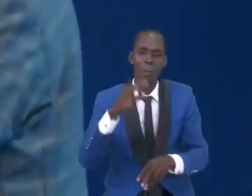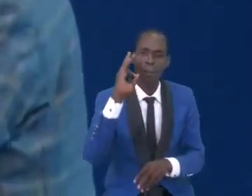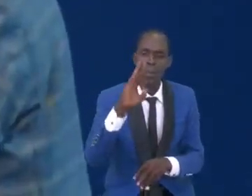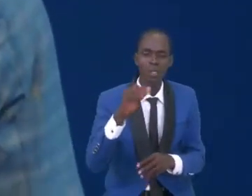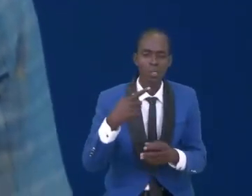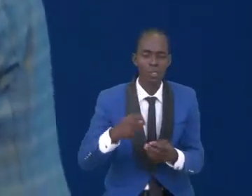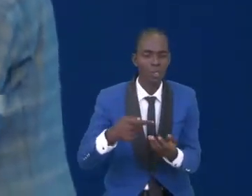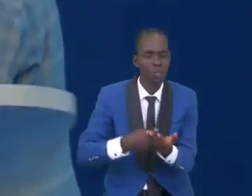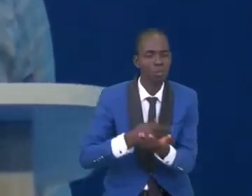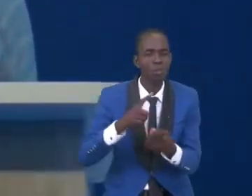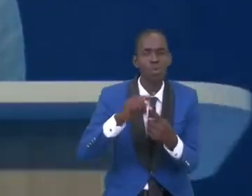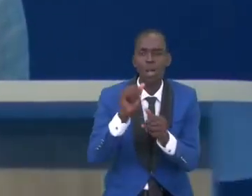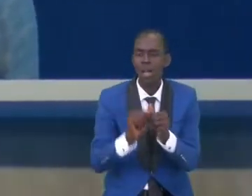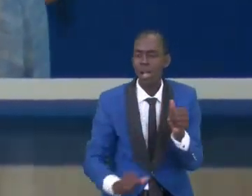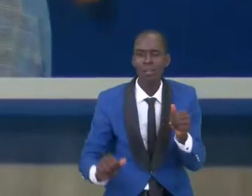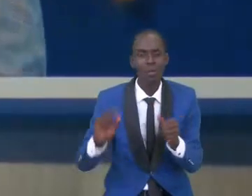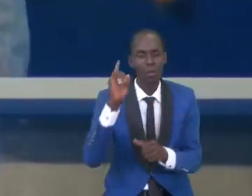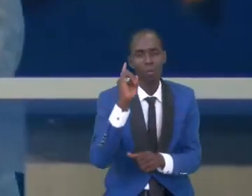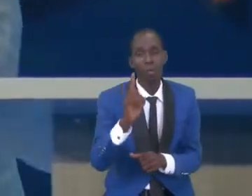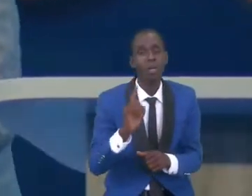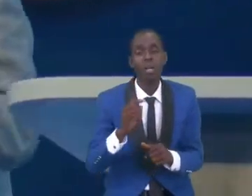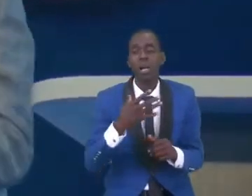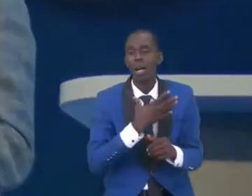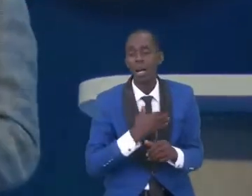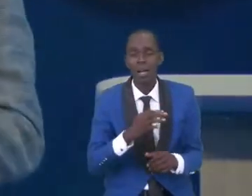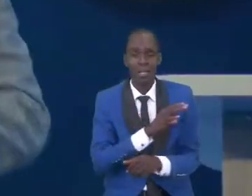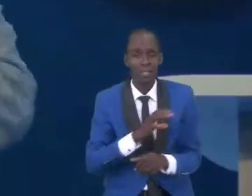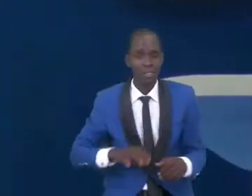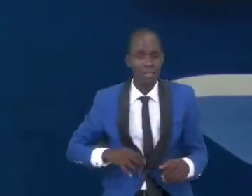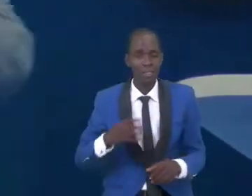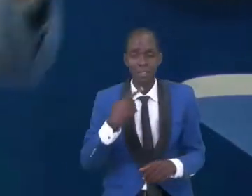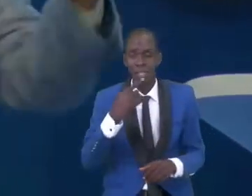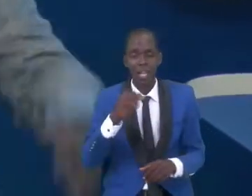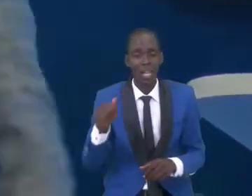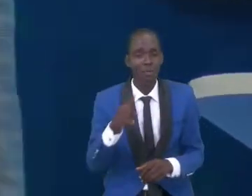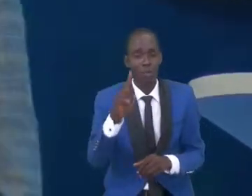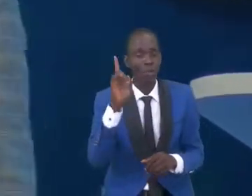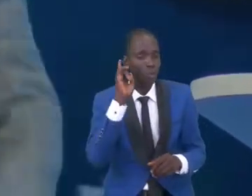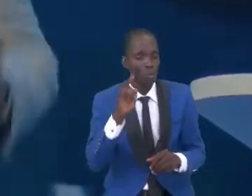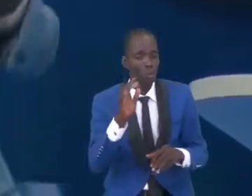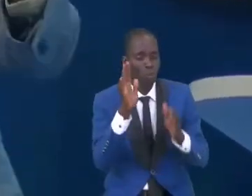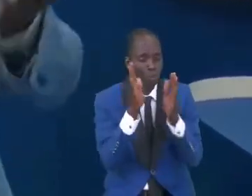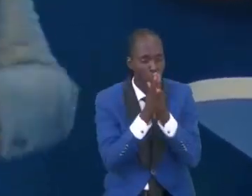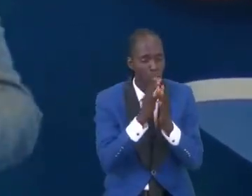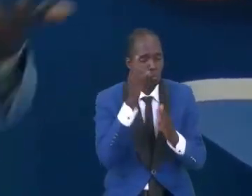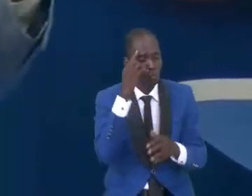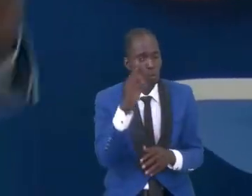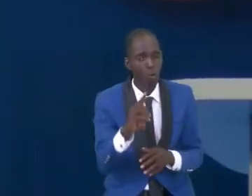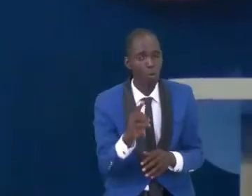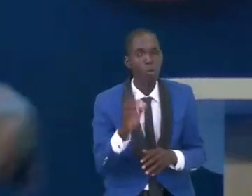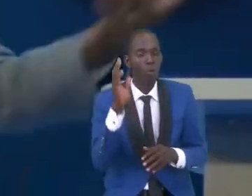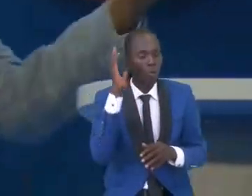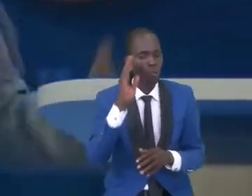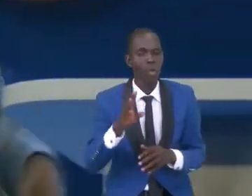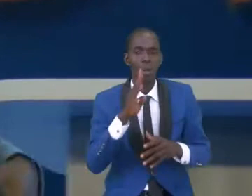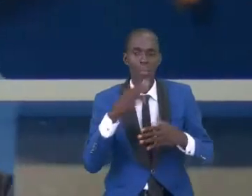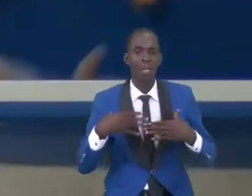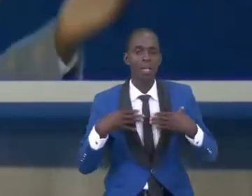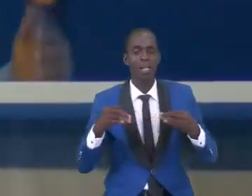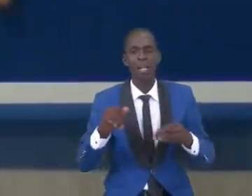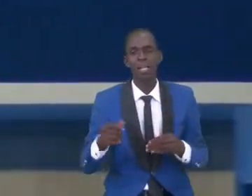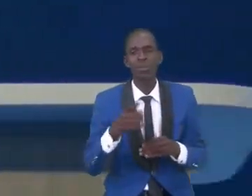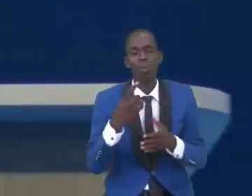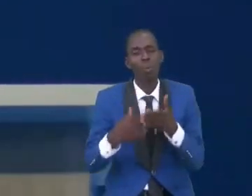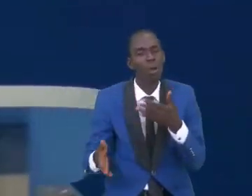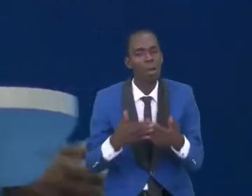had said, whoever you laid your hands on, they will recover. And that whatsoever you ask